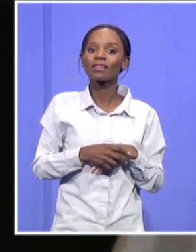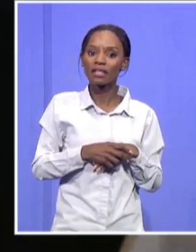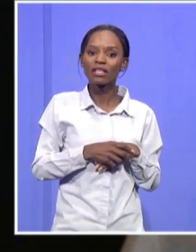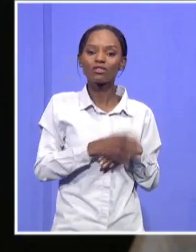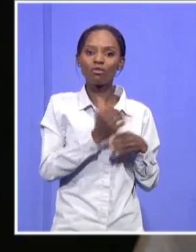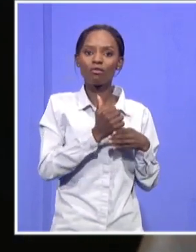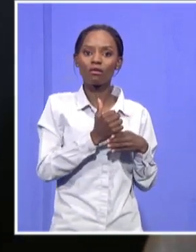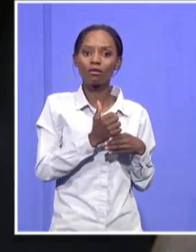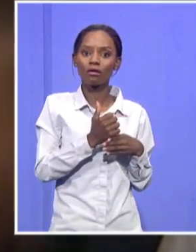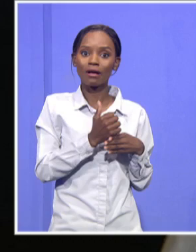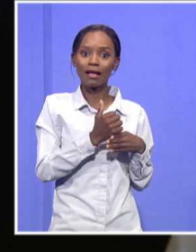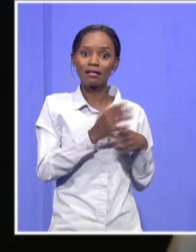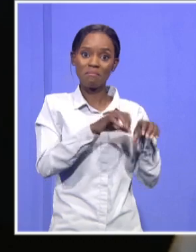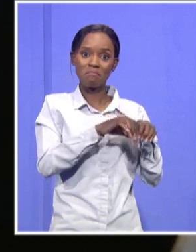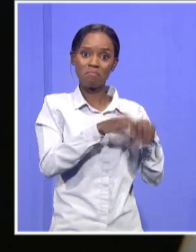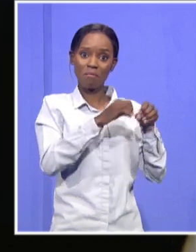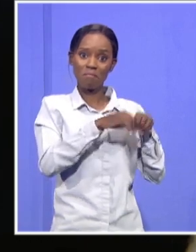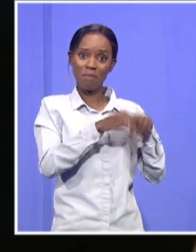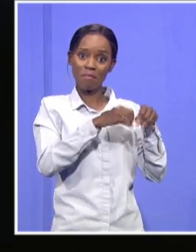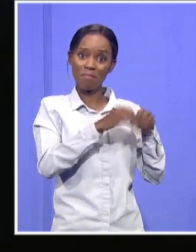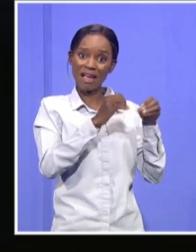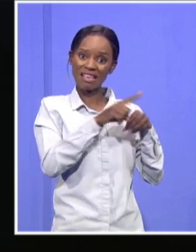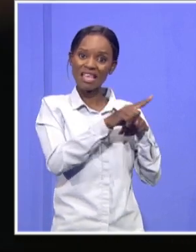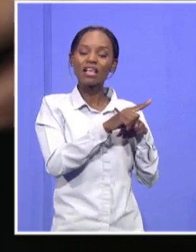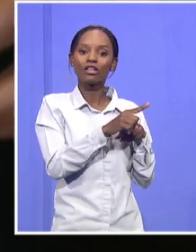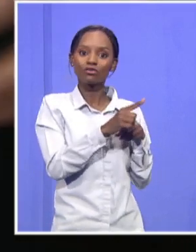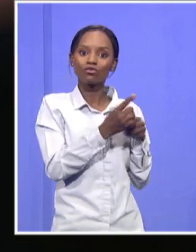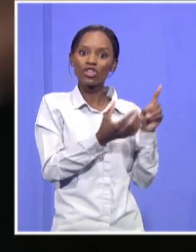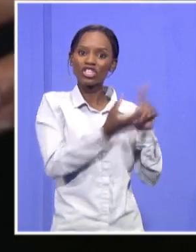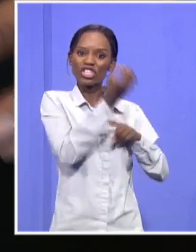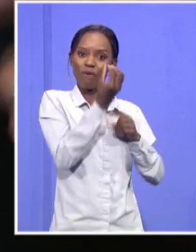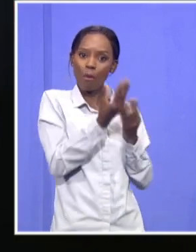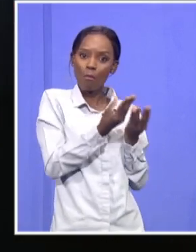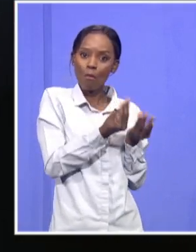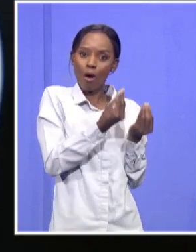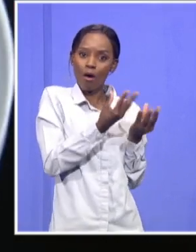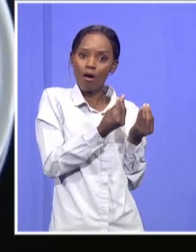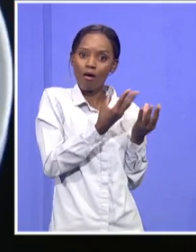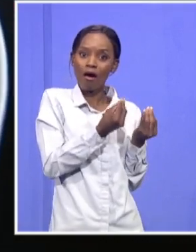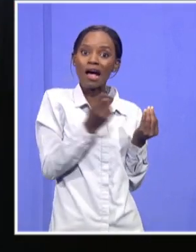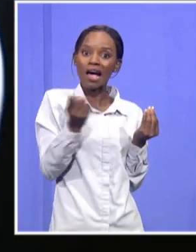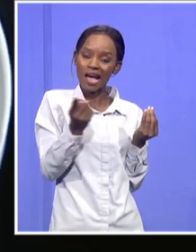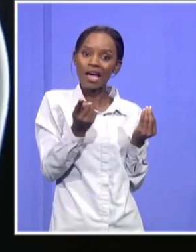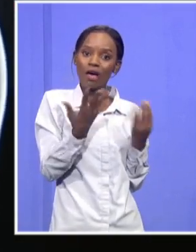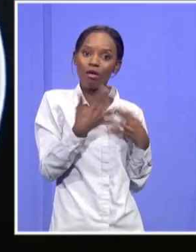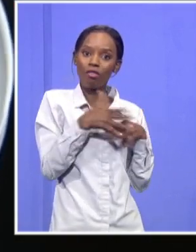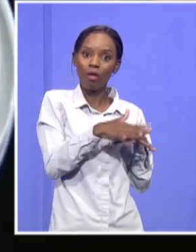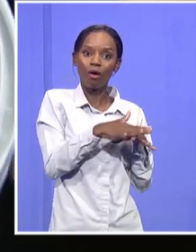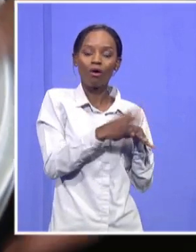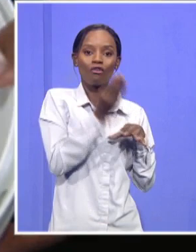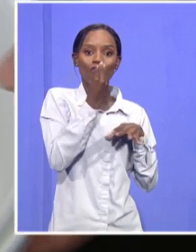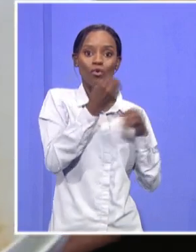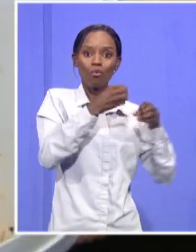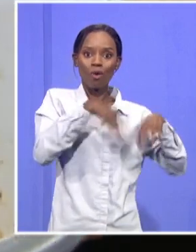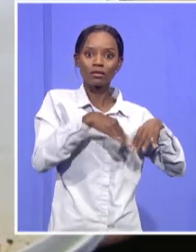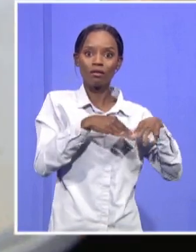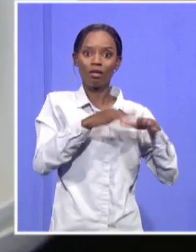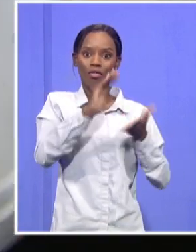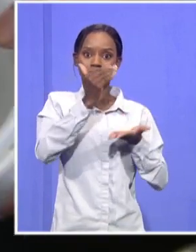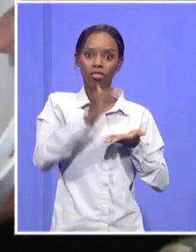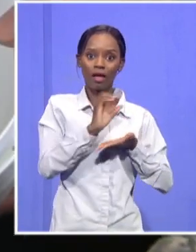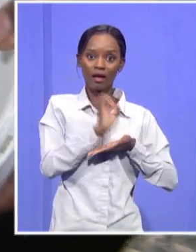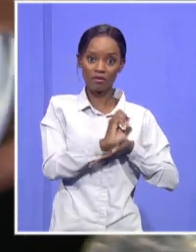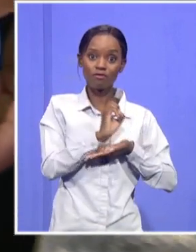so that the whole moisture that is coming in with food waste, it gets reduced. And also,